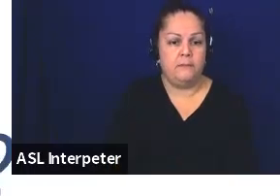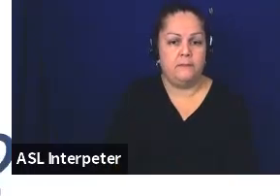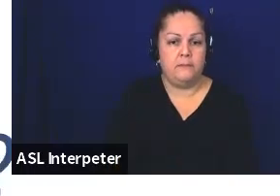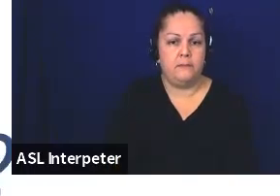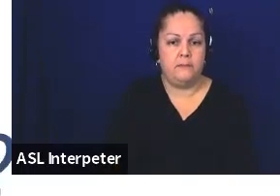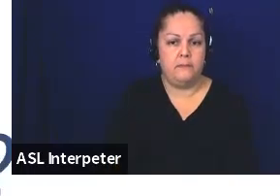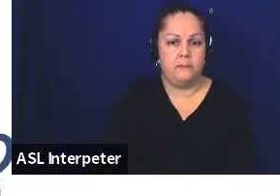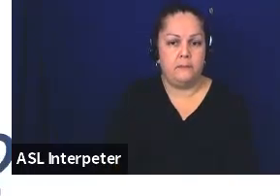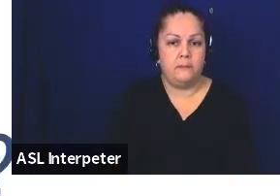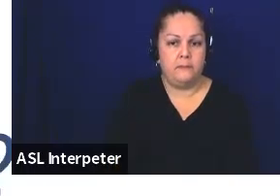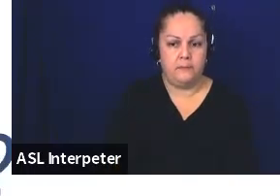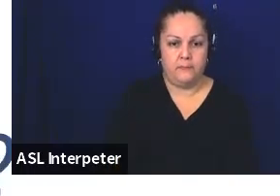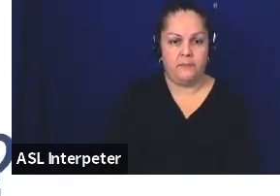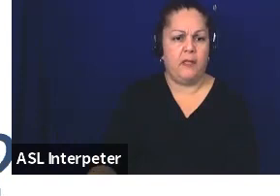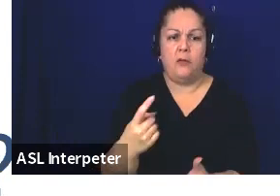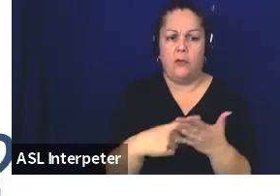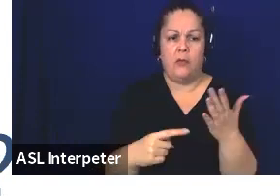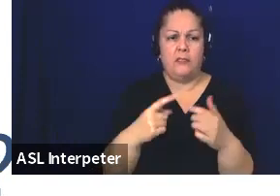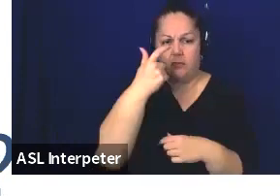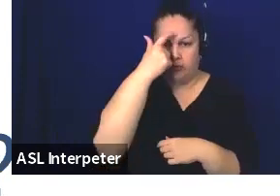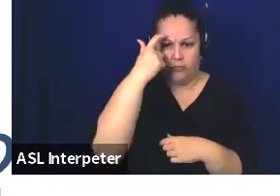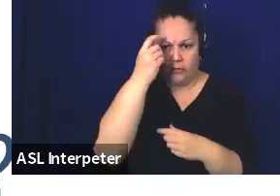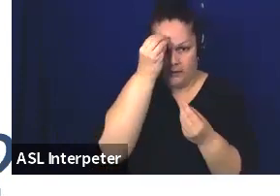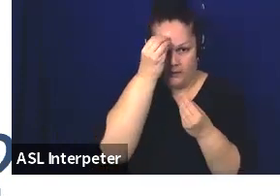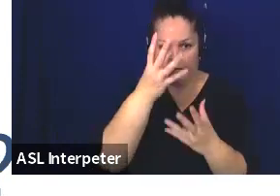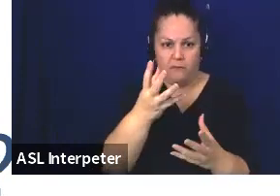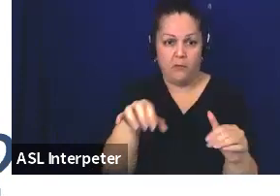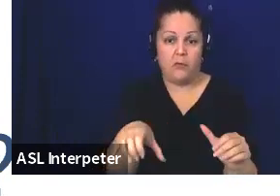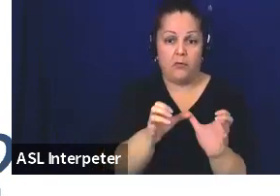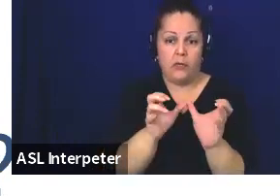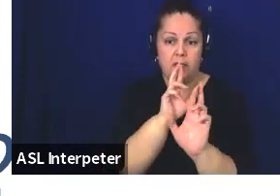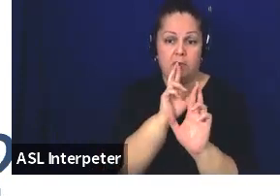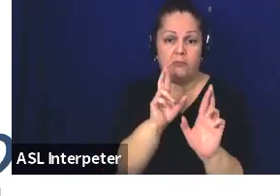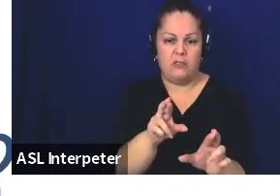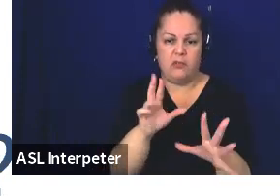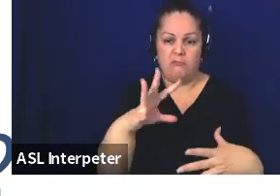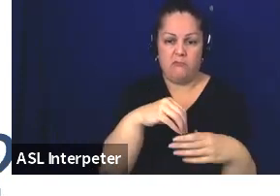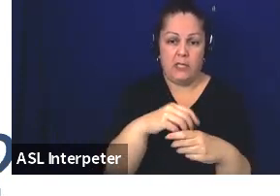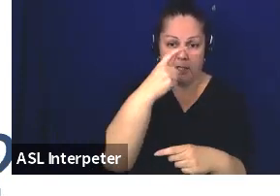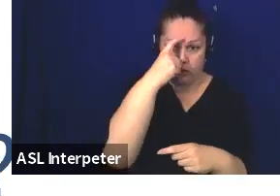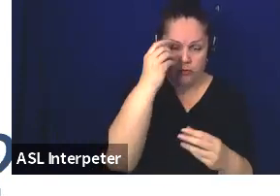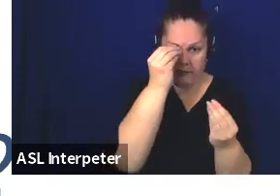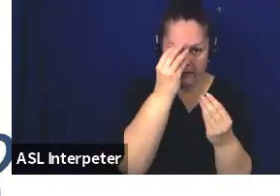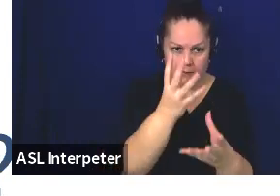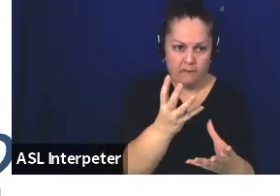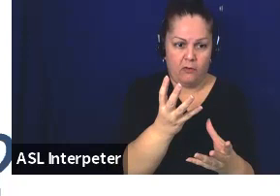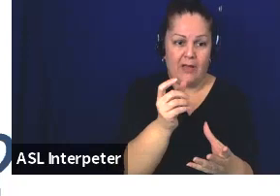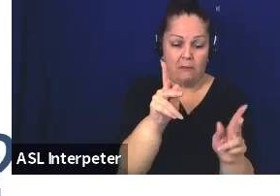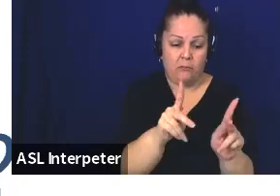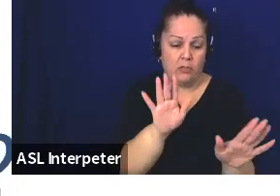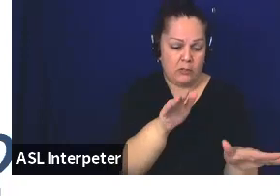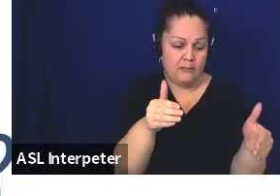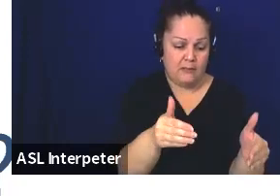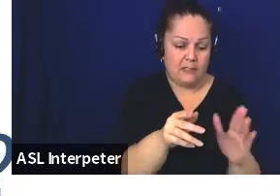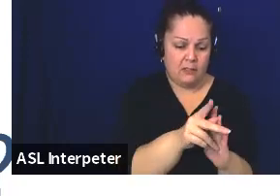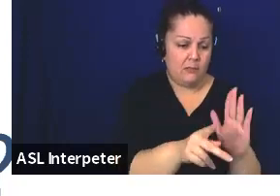What is a trauma-informed crisis response? Trauma-informed crisis response incorporates trauma-informed and person-centered principles